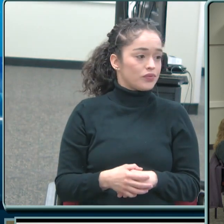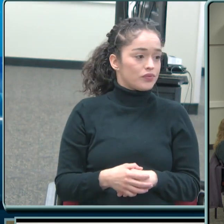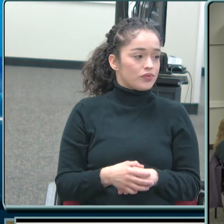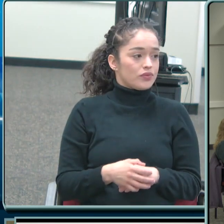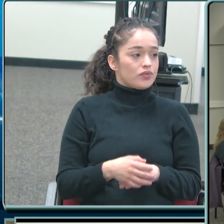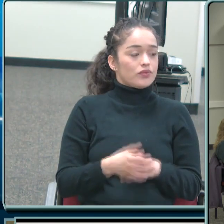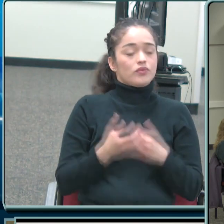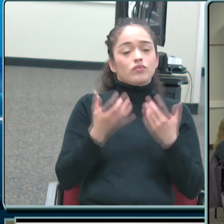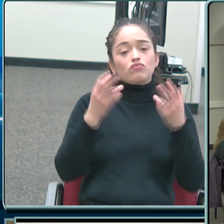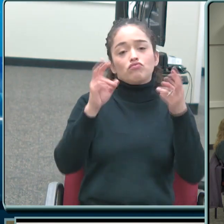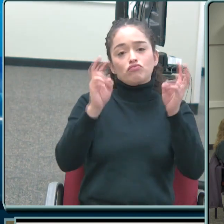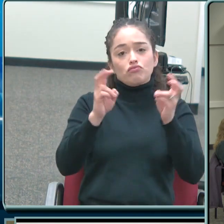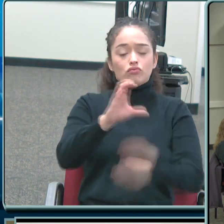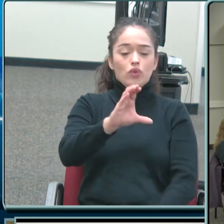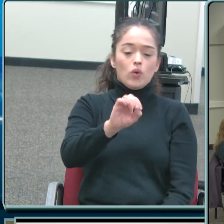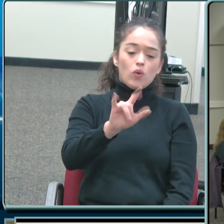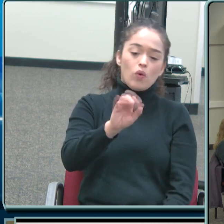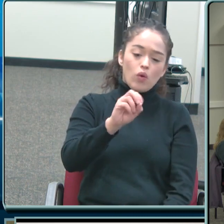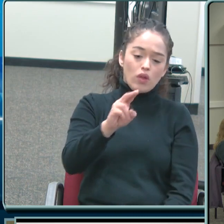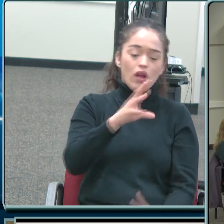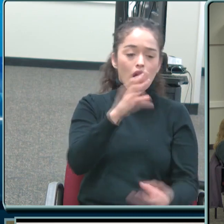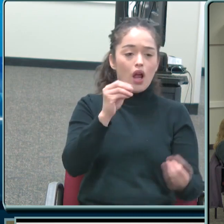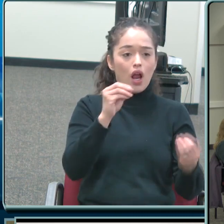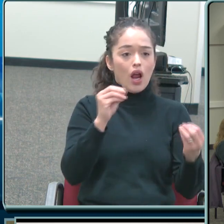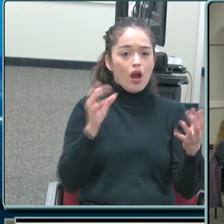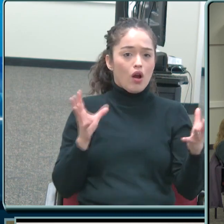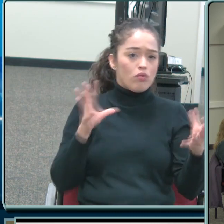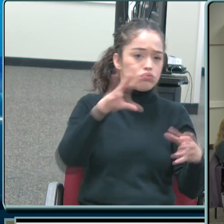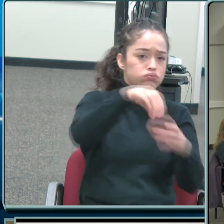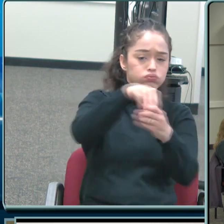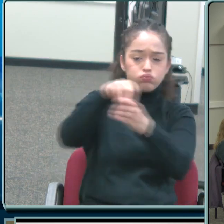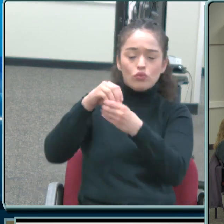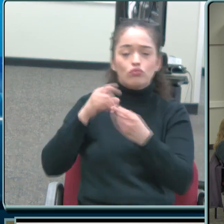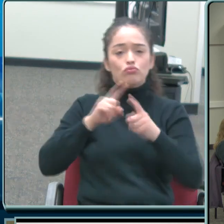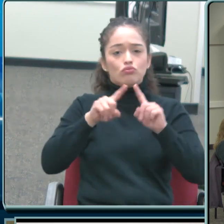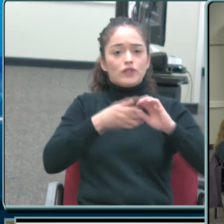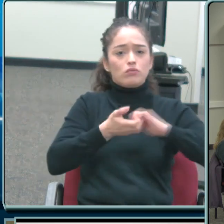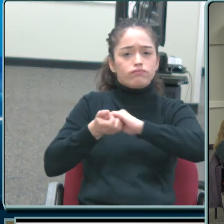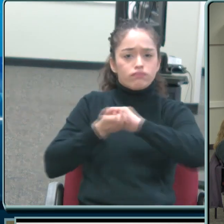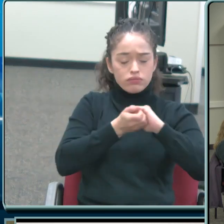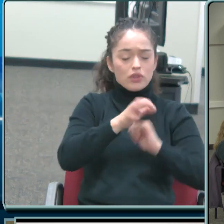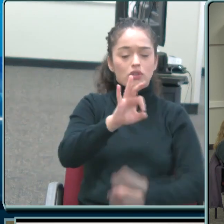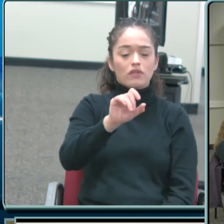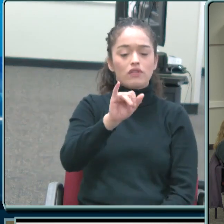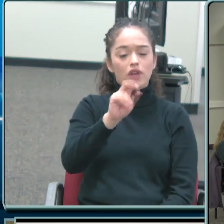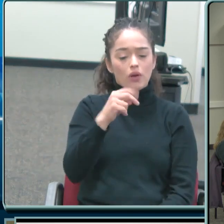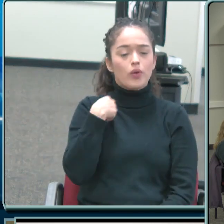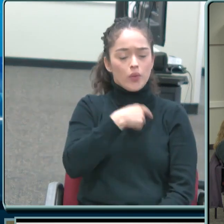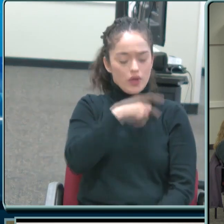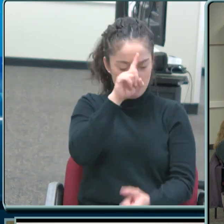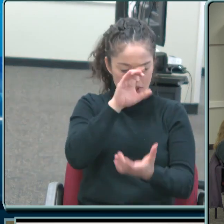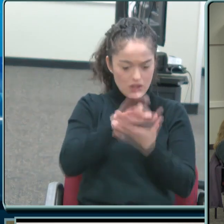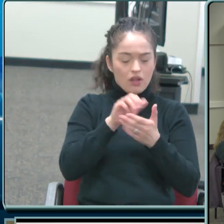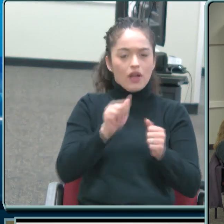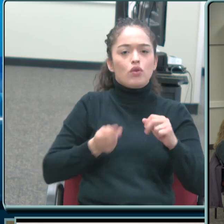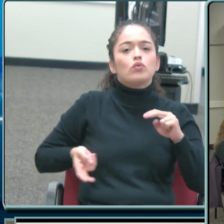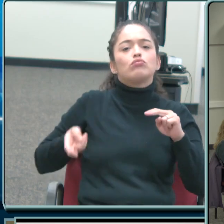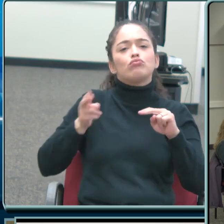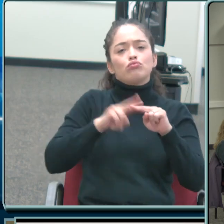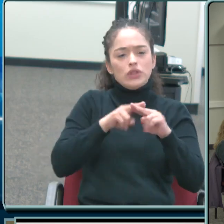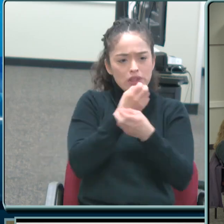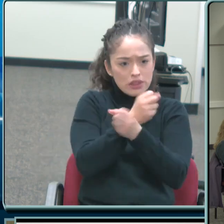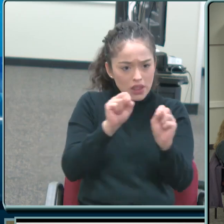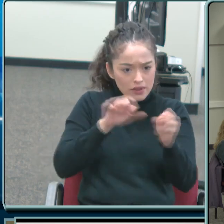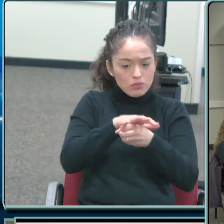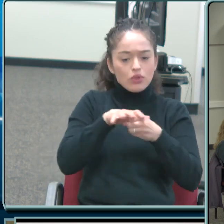as a coalition and collaborating with new and existing community partners in Fountain, we believe we can increase safe spaces for youth,